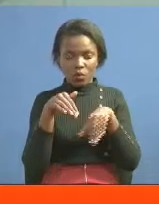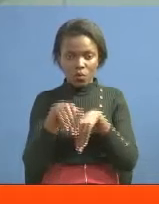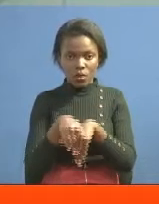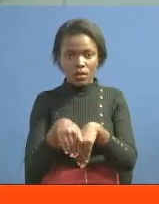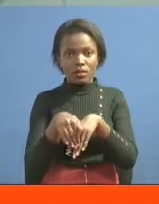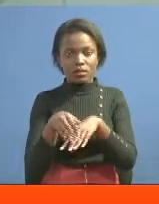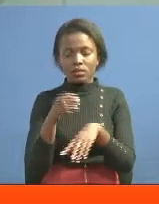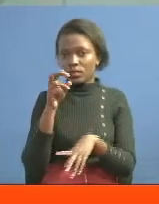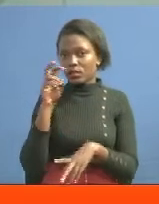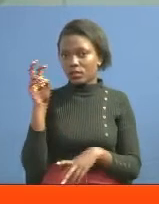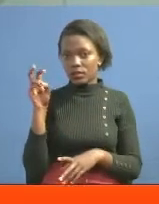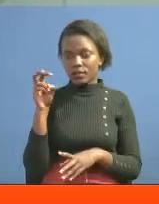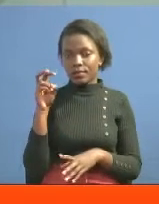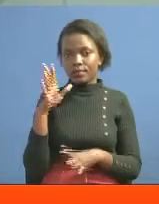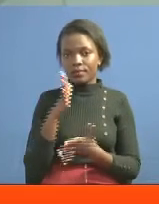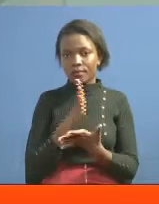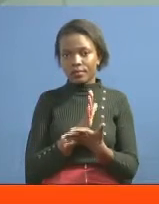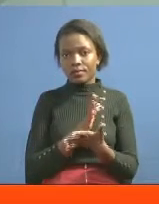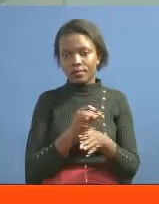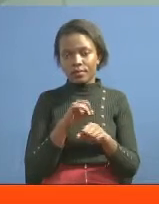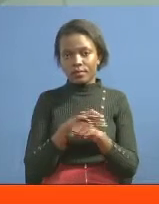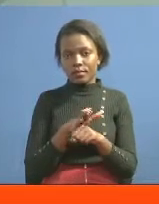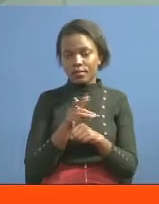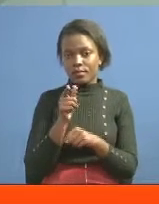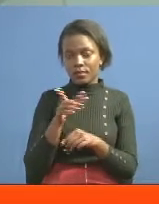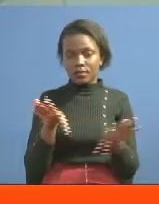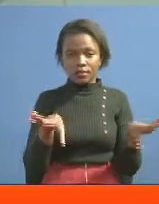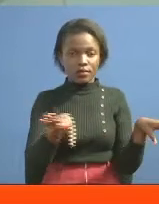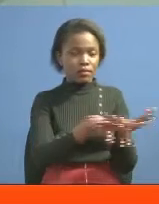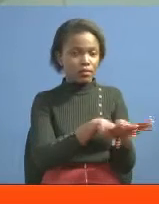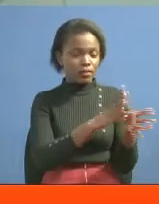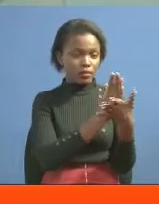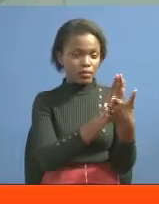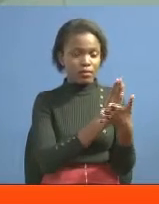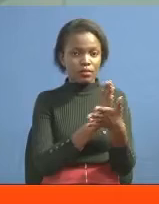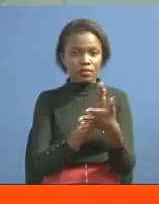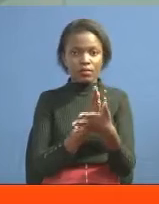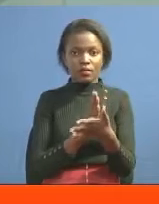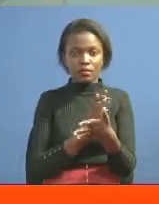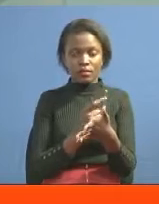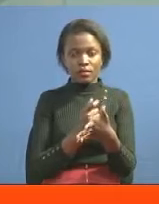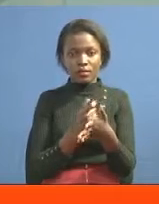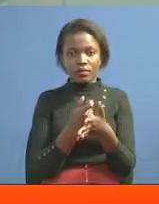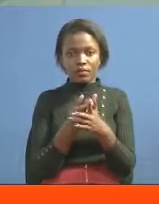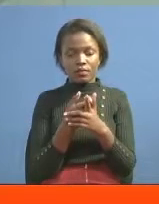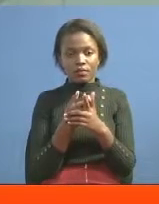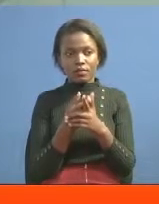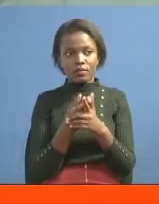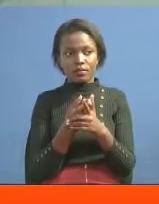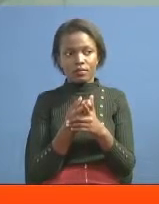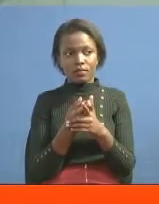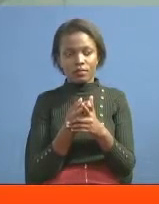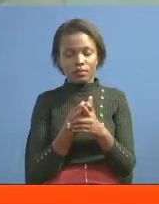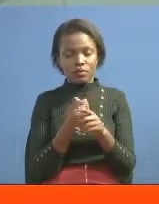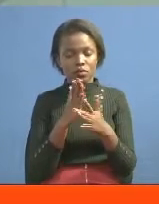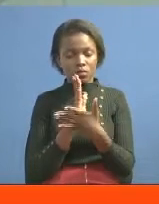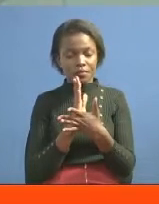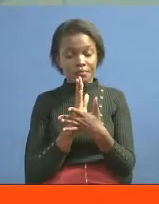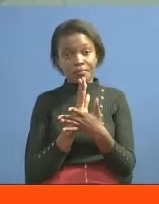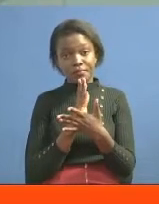see the real effects of this lockdown. But definitely, just from a projection point of view, it will